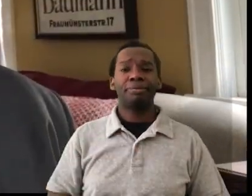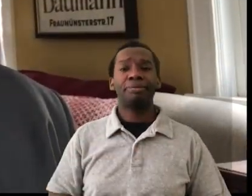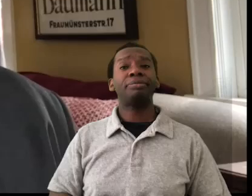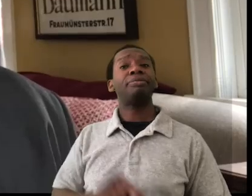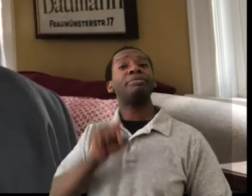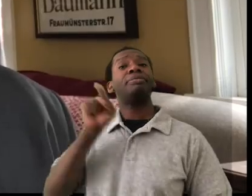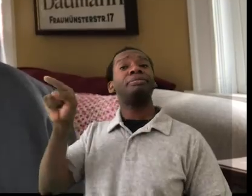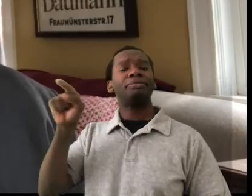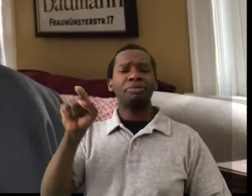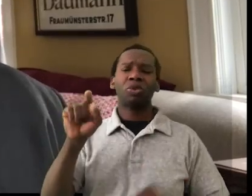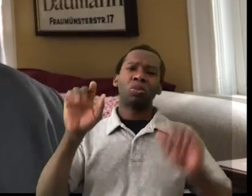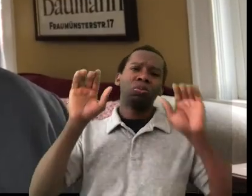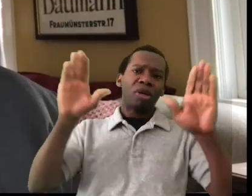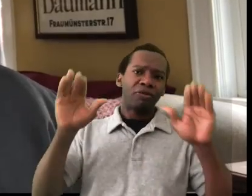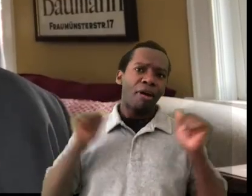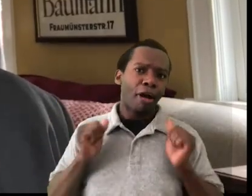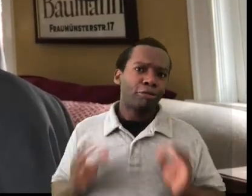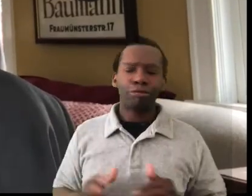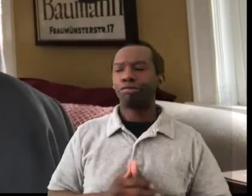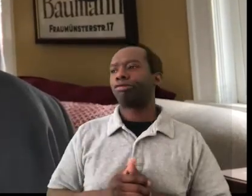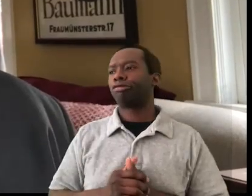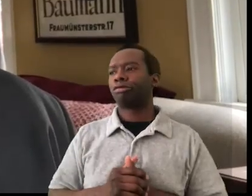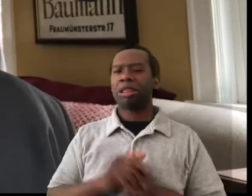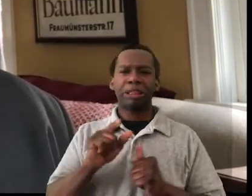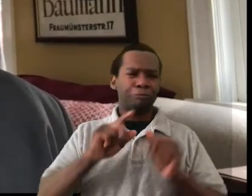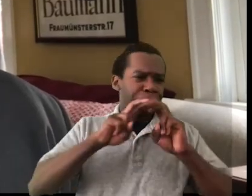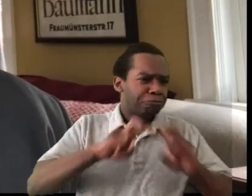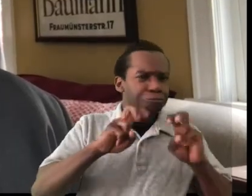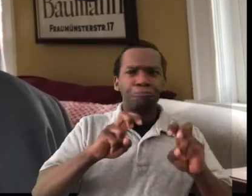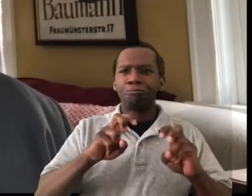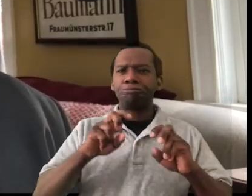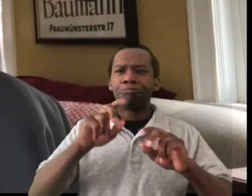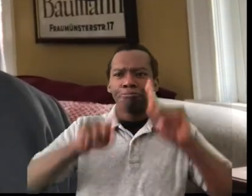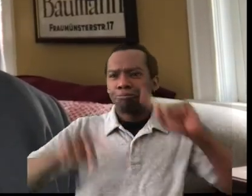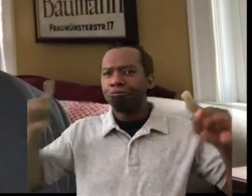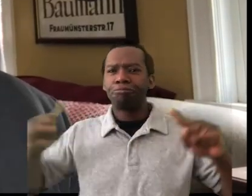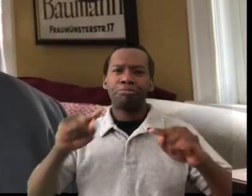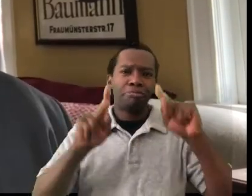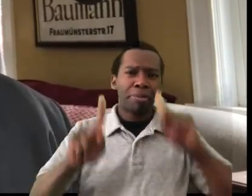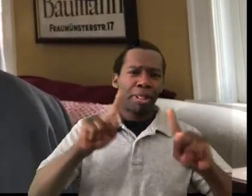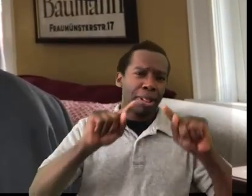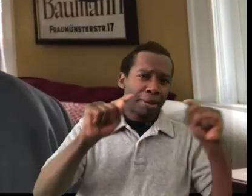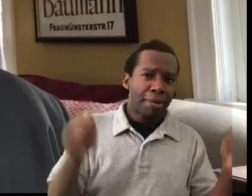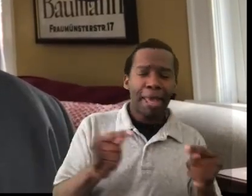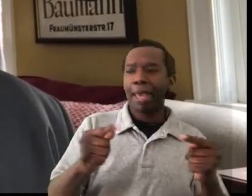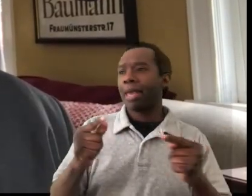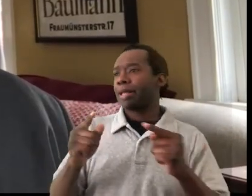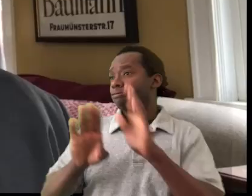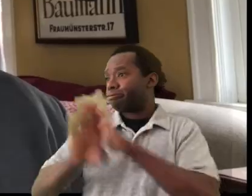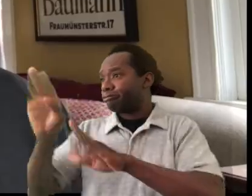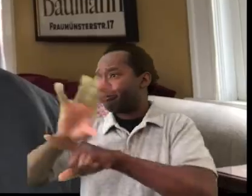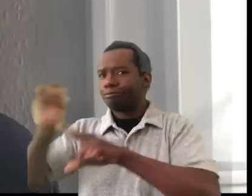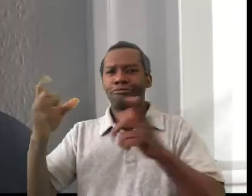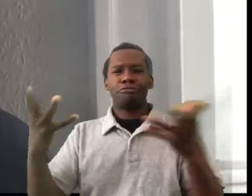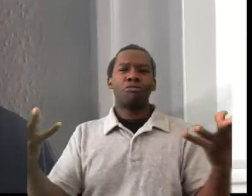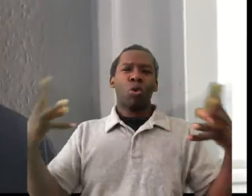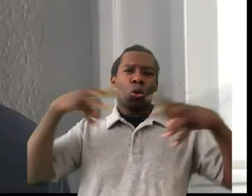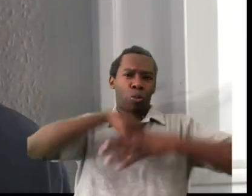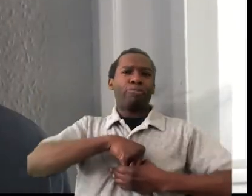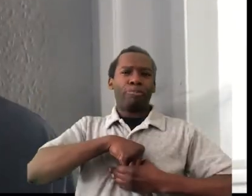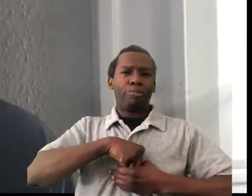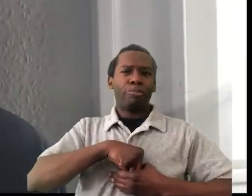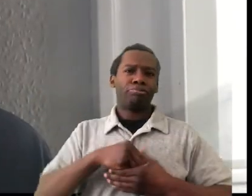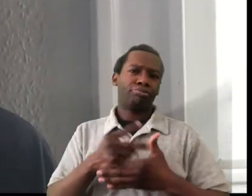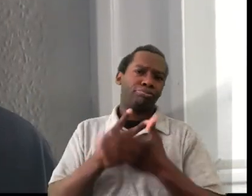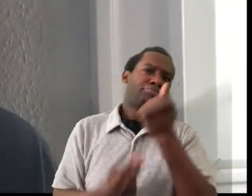an artist of high integrity, a researcher of human complexity, a channeler of pain and grandeur.